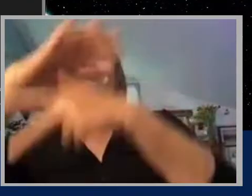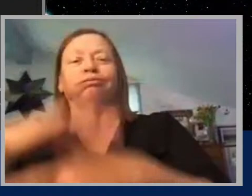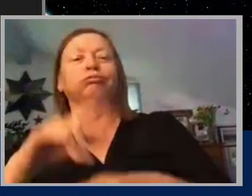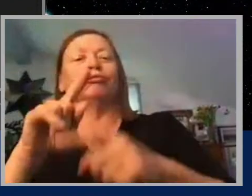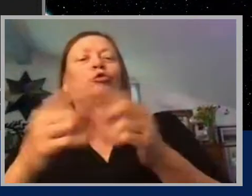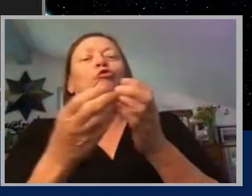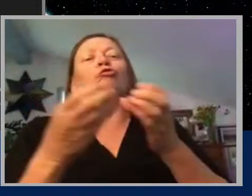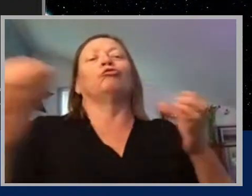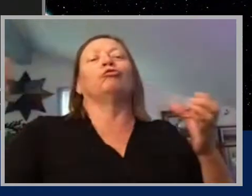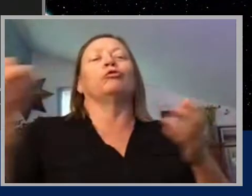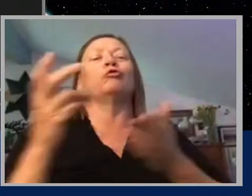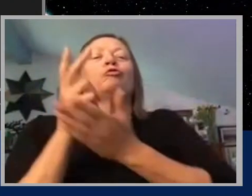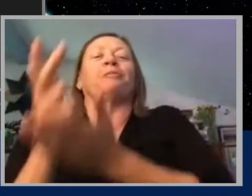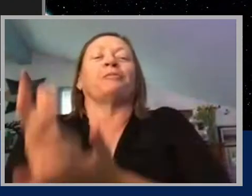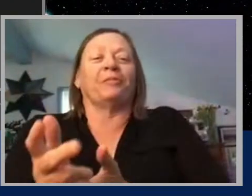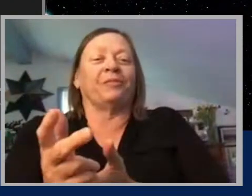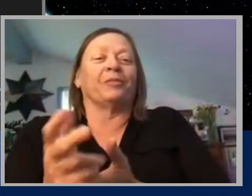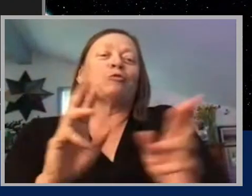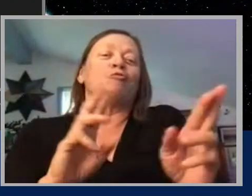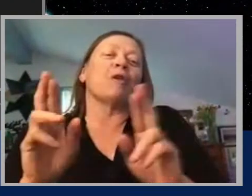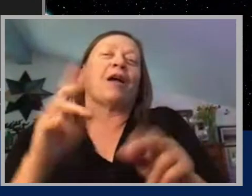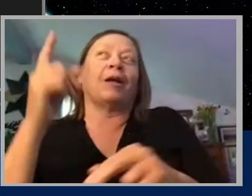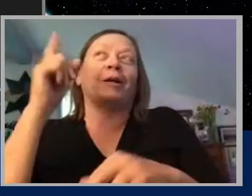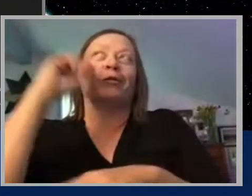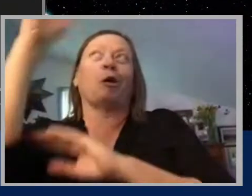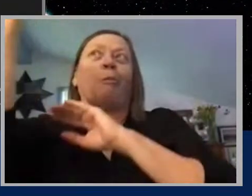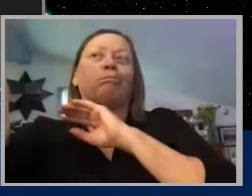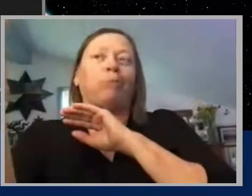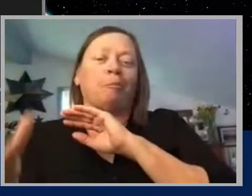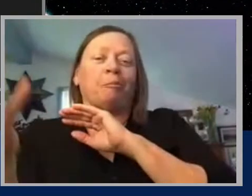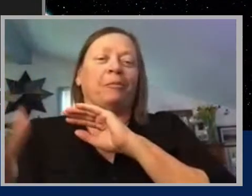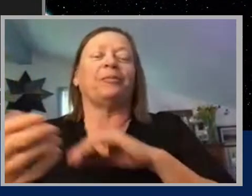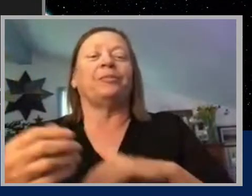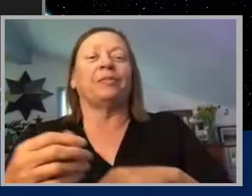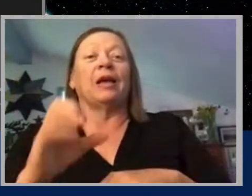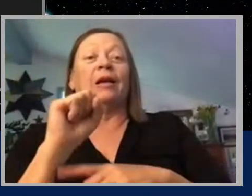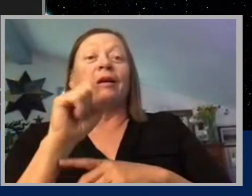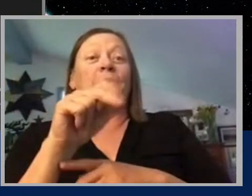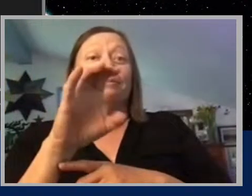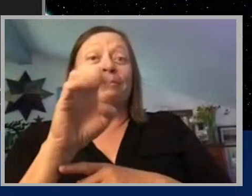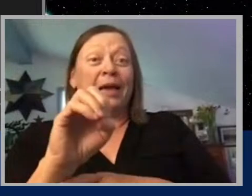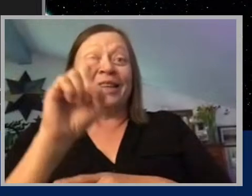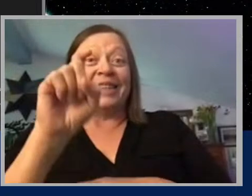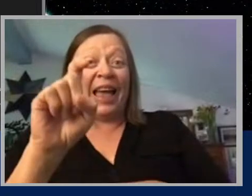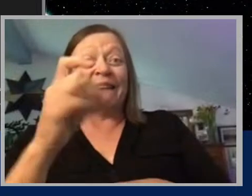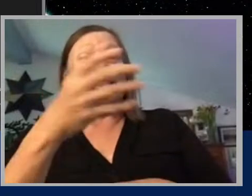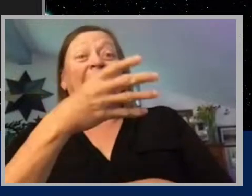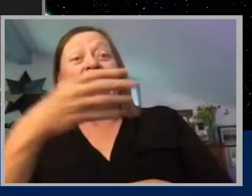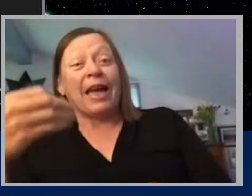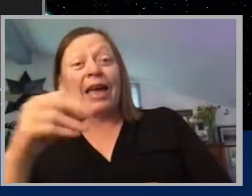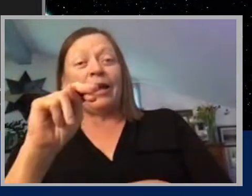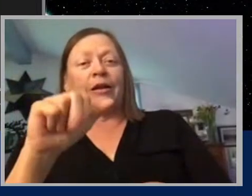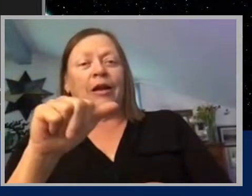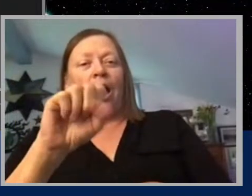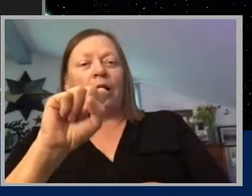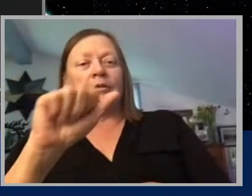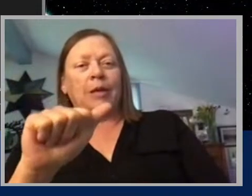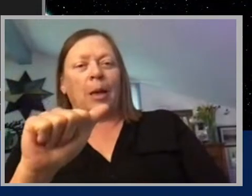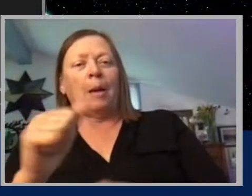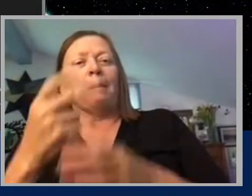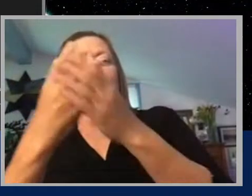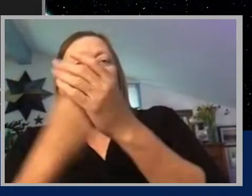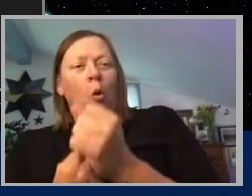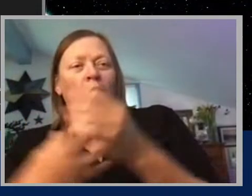that we use. And we have both our SpaceX and NASA teams photographed in this picture prior to heading out for, I think this